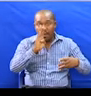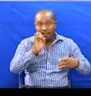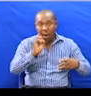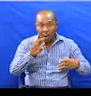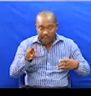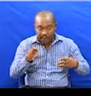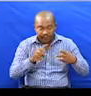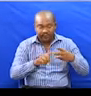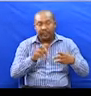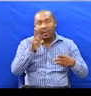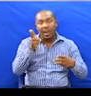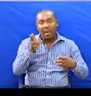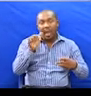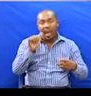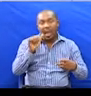oxygen.